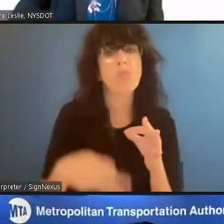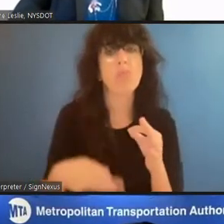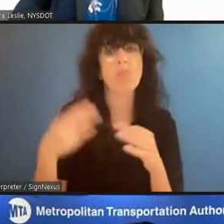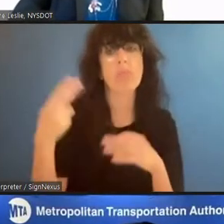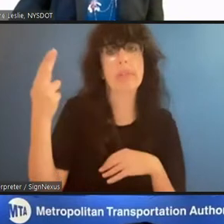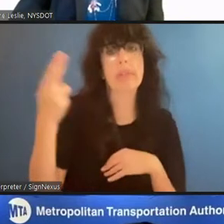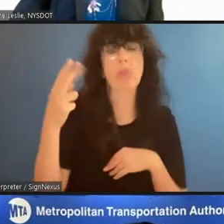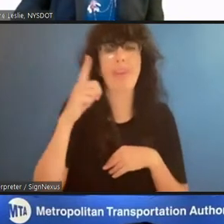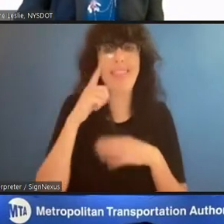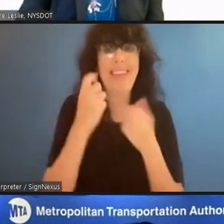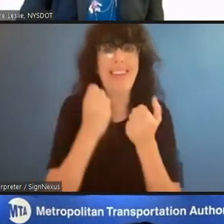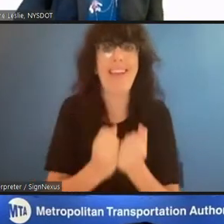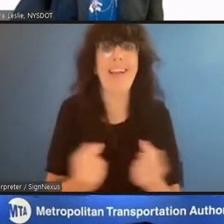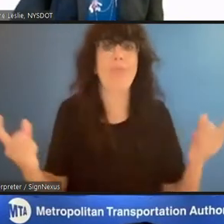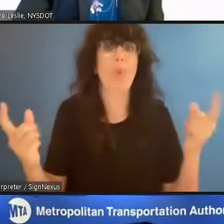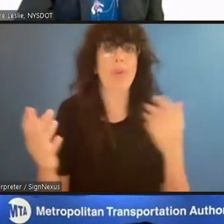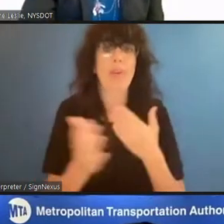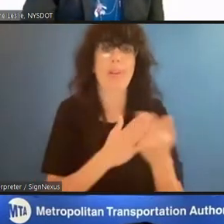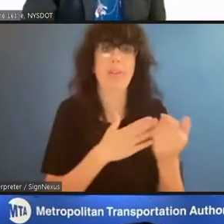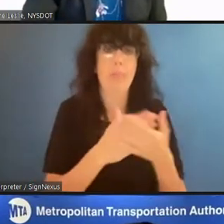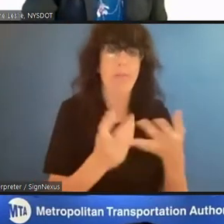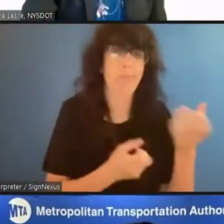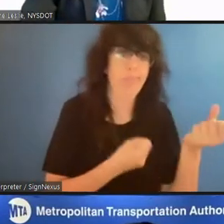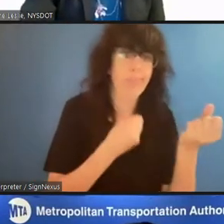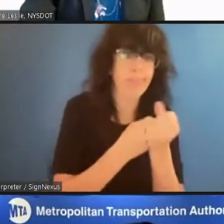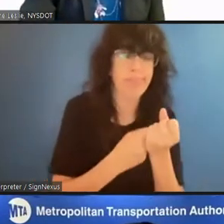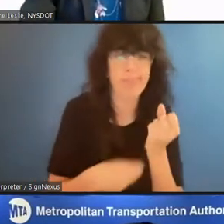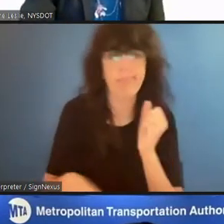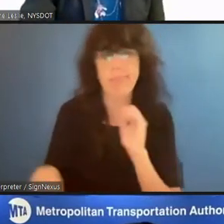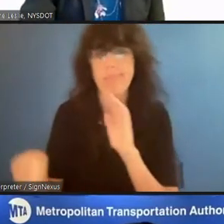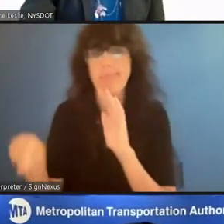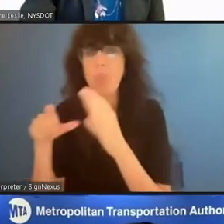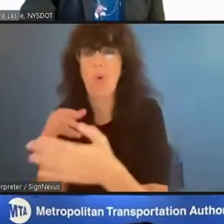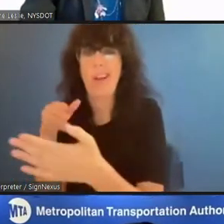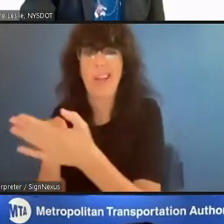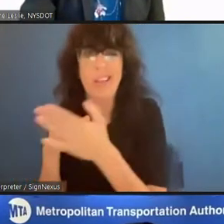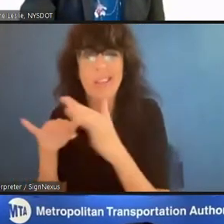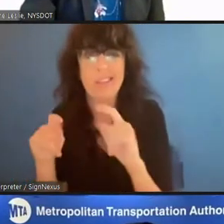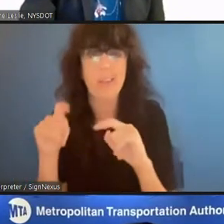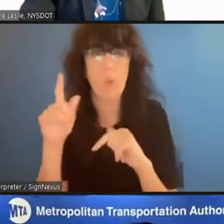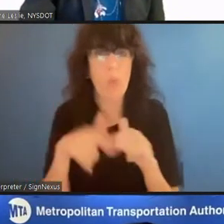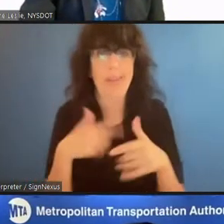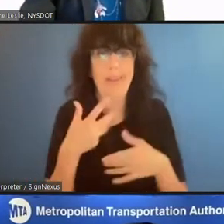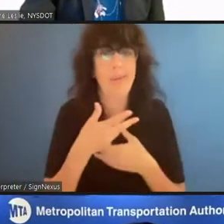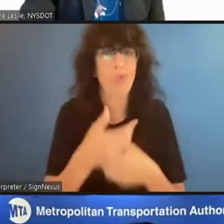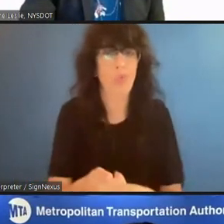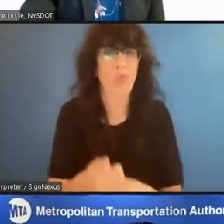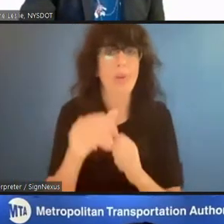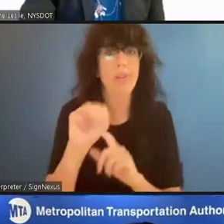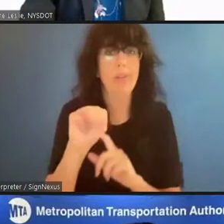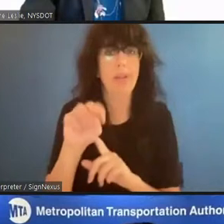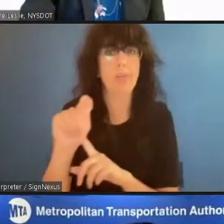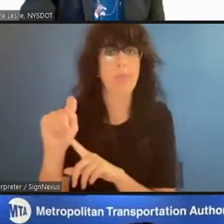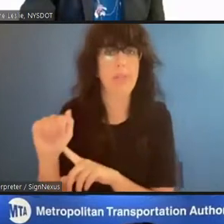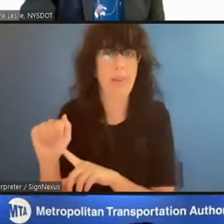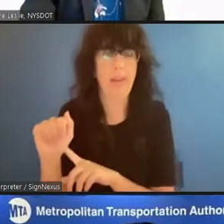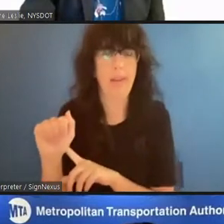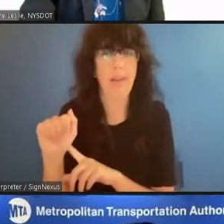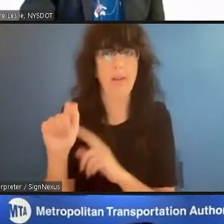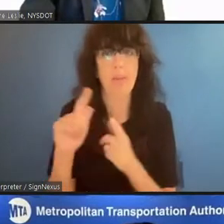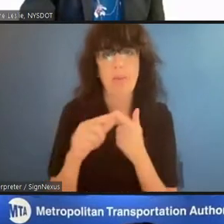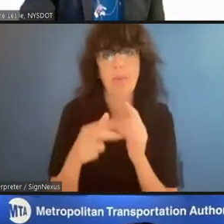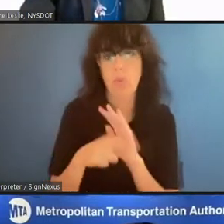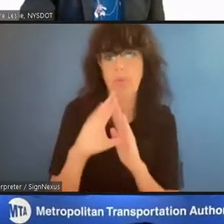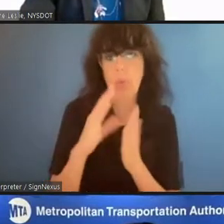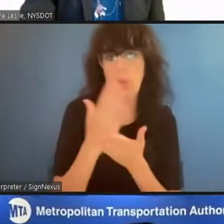one of us no matter if you're pro or con against congested pricing we can't trust the mta we're just going to go over some financing and